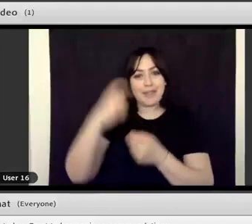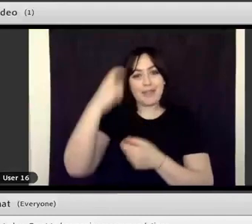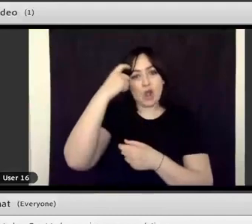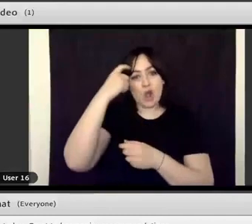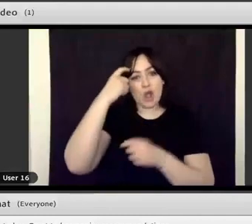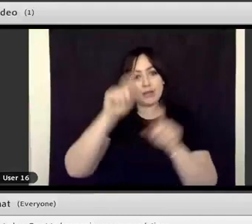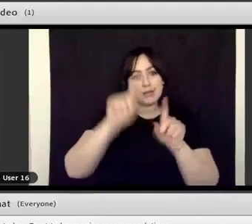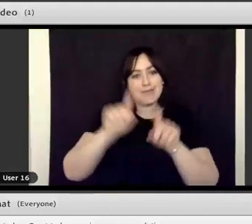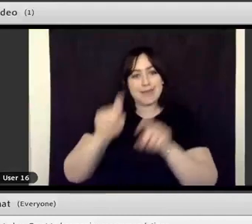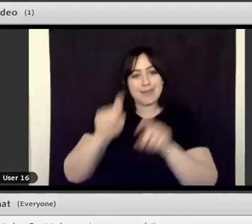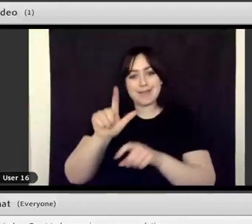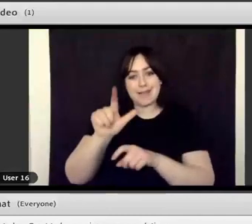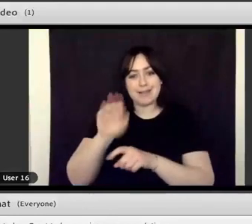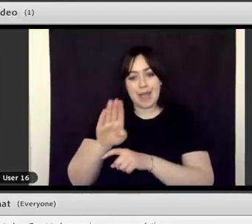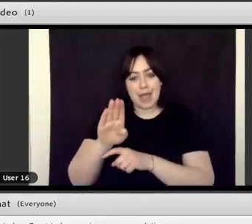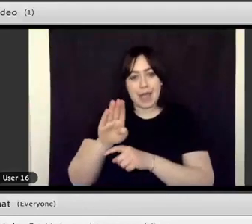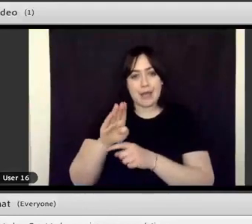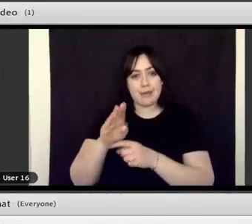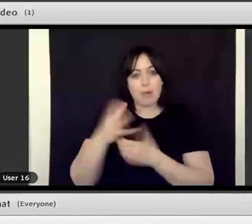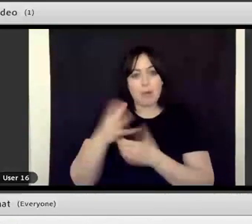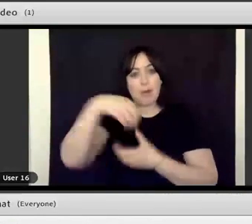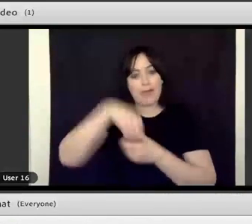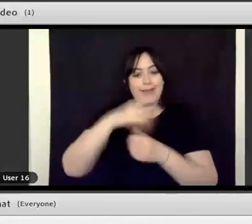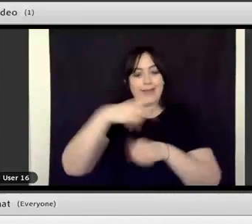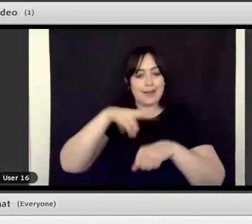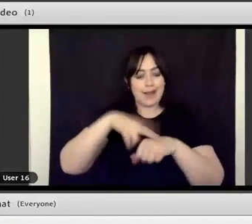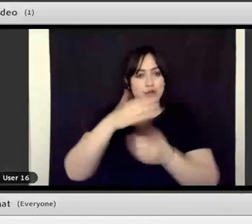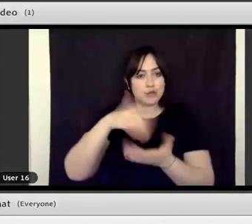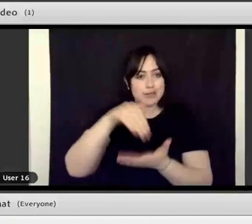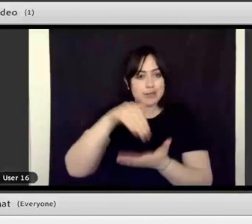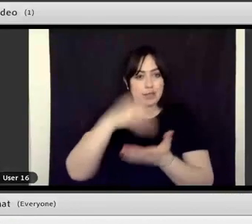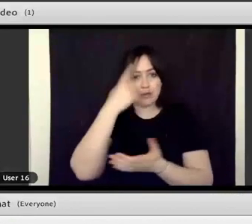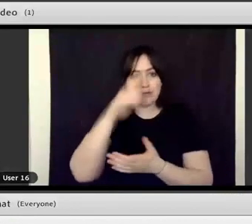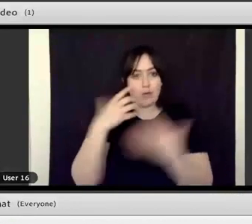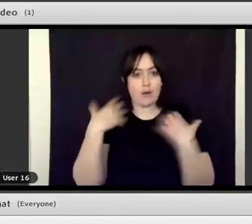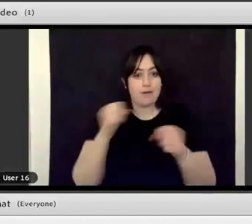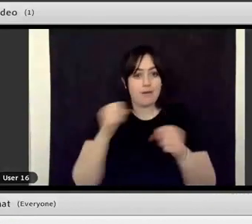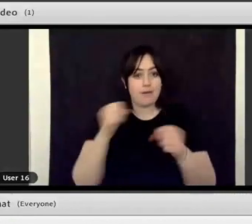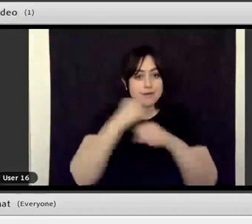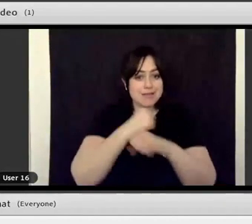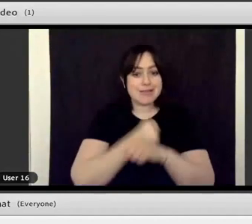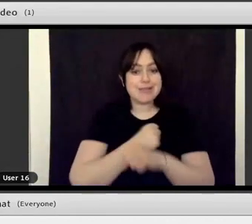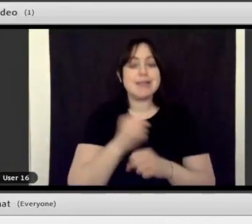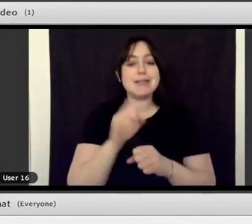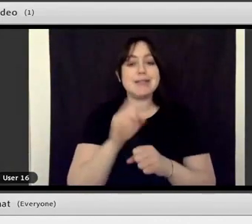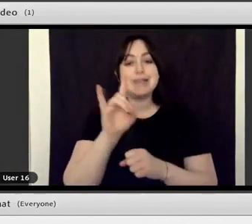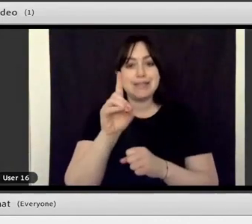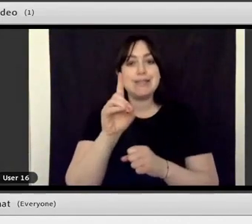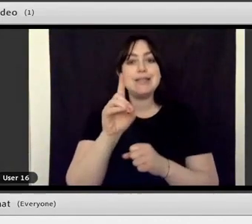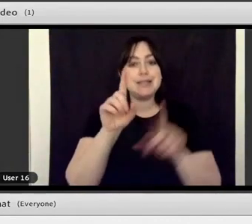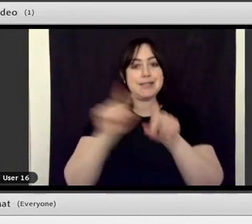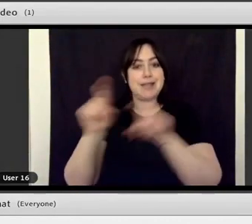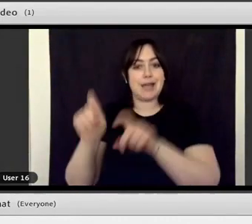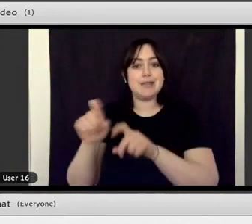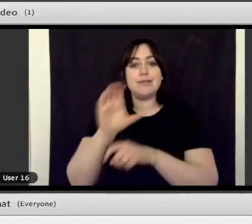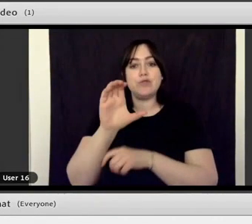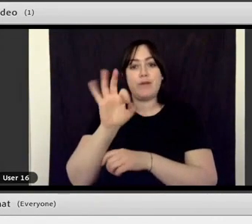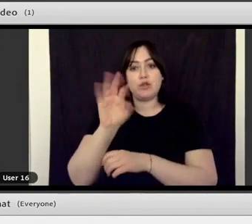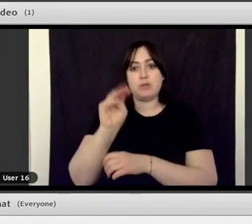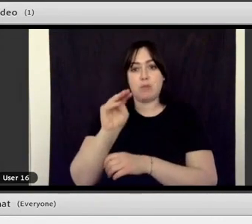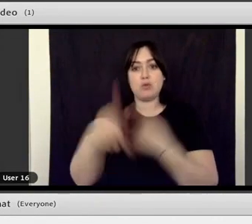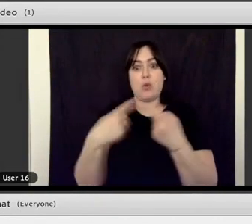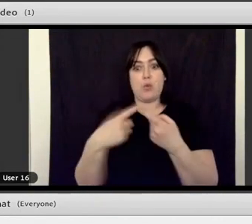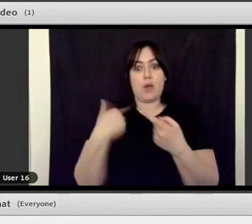the National Center for Health Statistics did testing of the child functioning module when we were still in the process